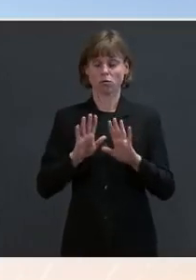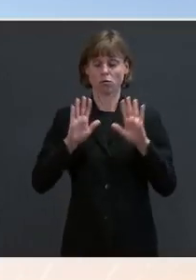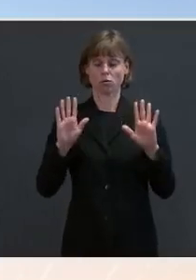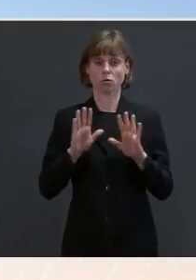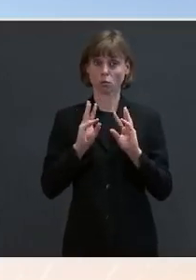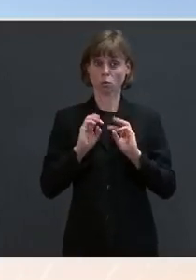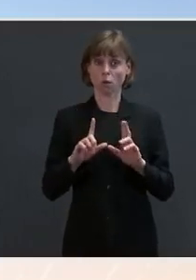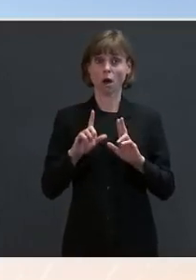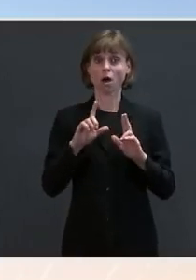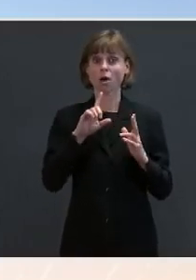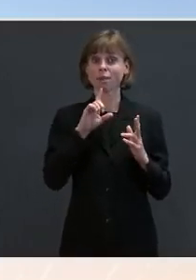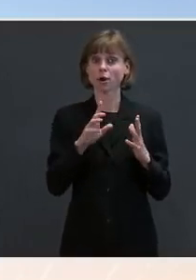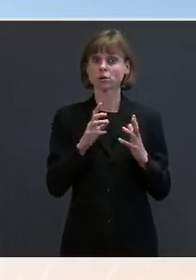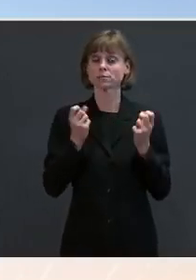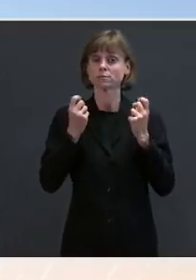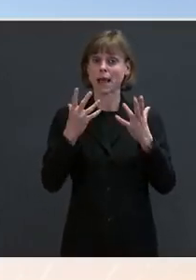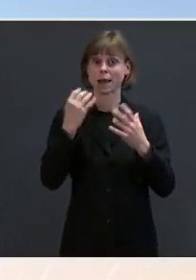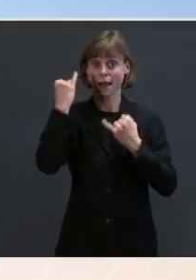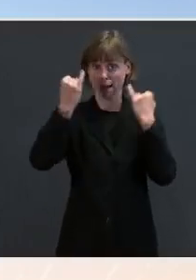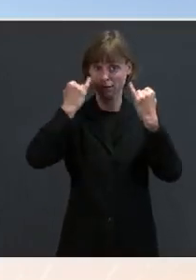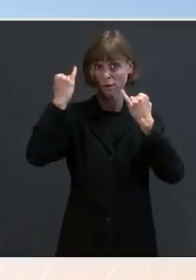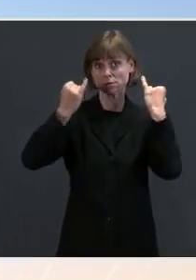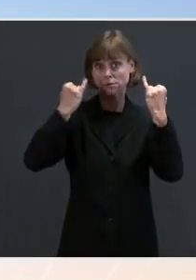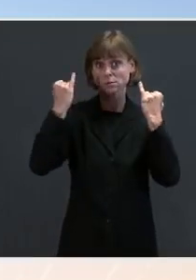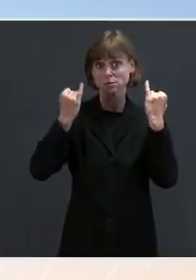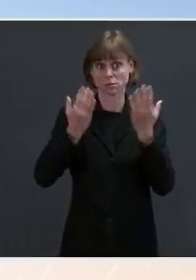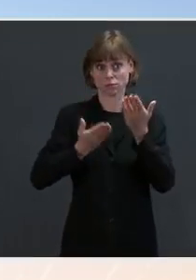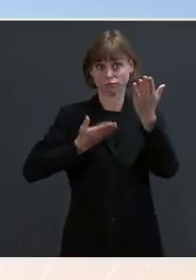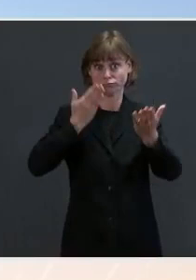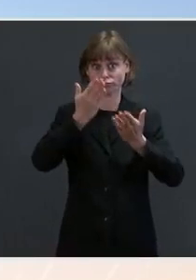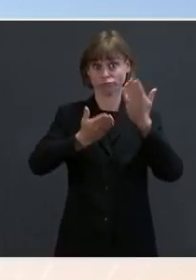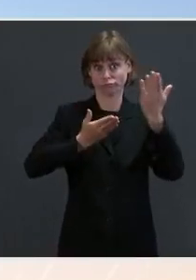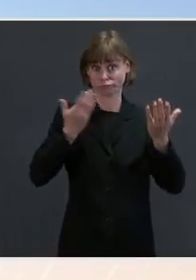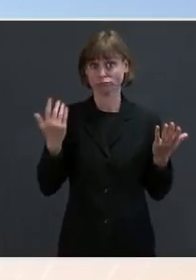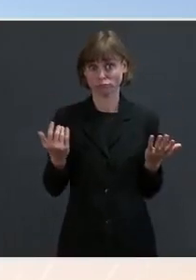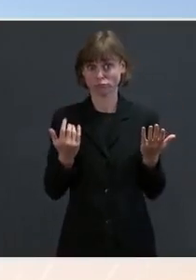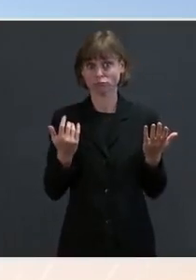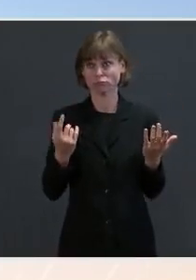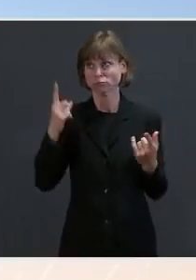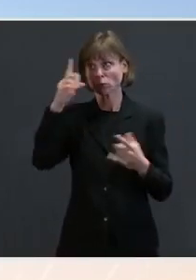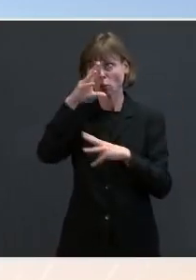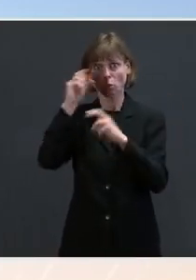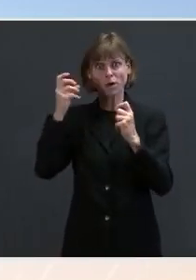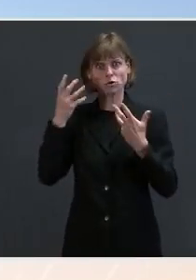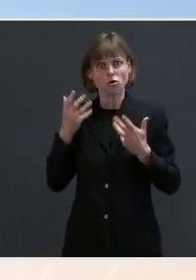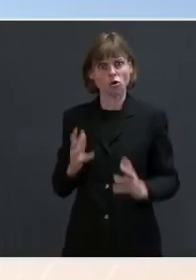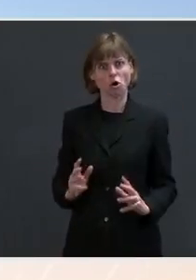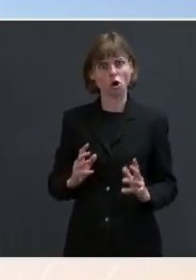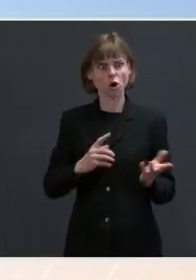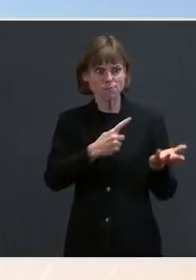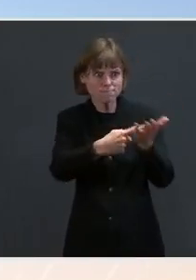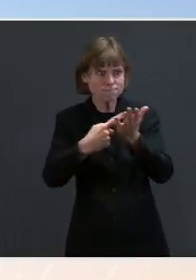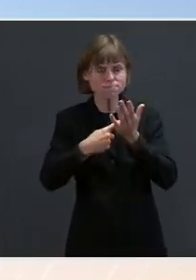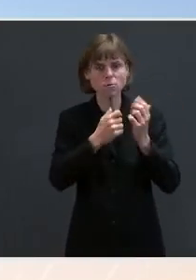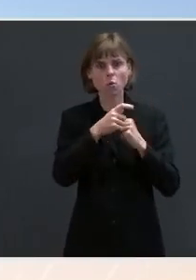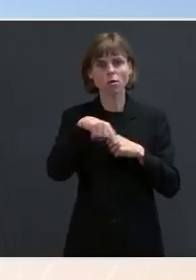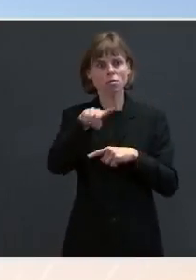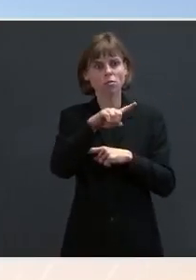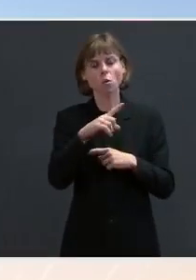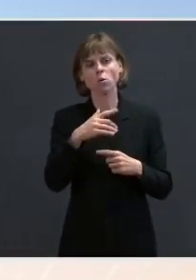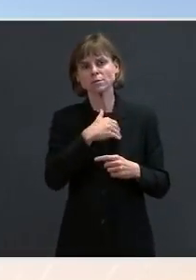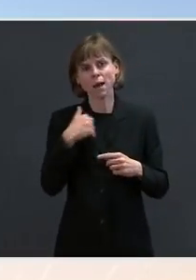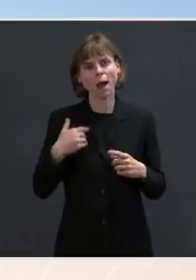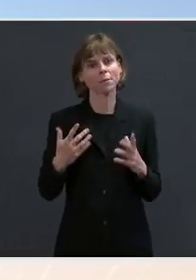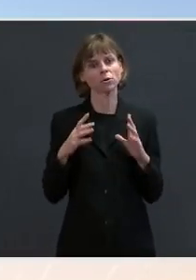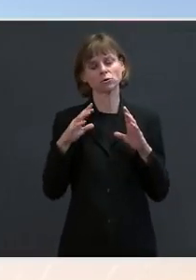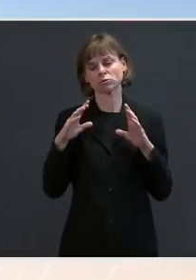will say there are a lot of ideas that will be put forward. The president has already started engaging and talking with members and outside groups and